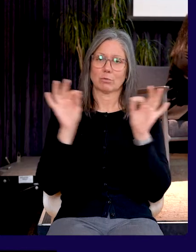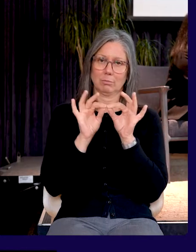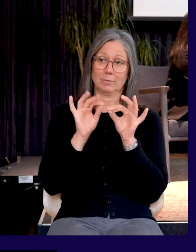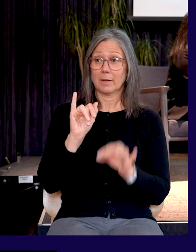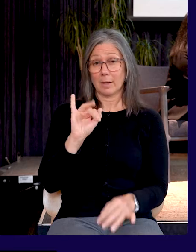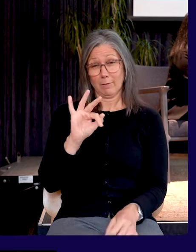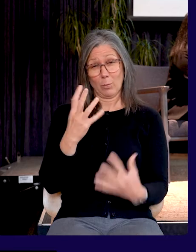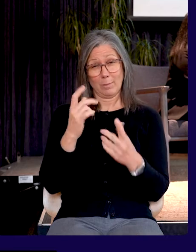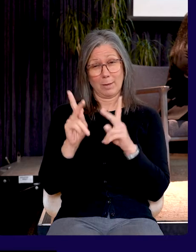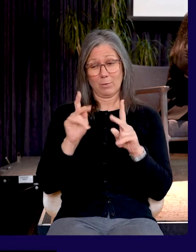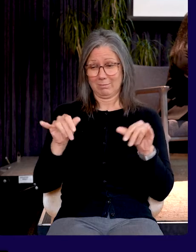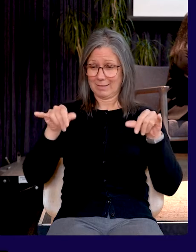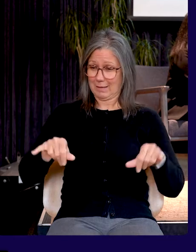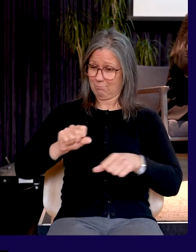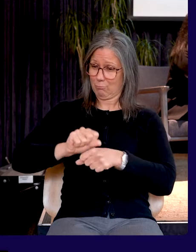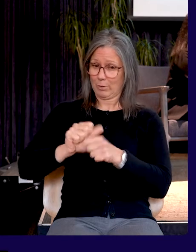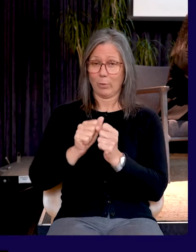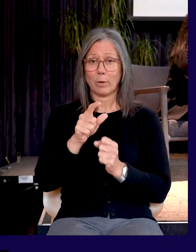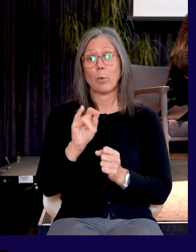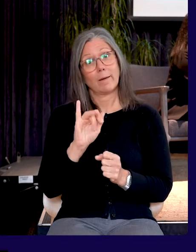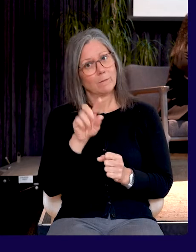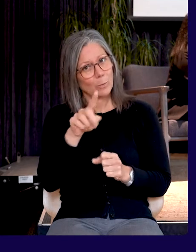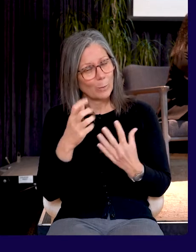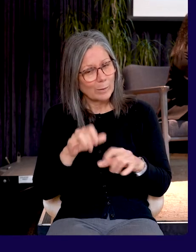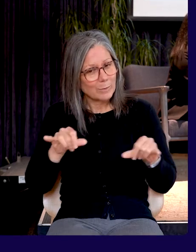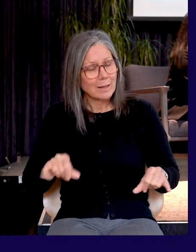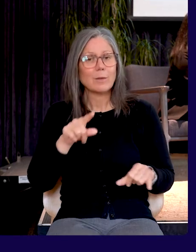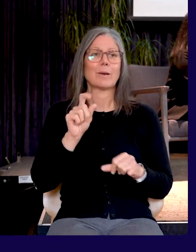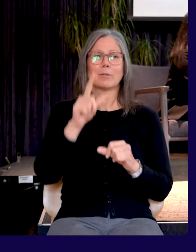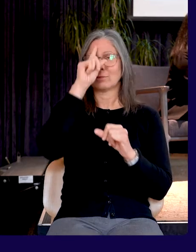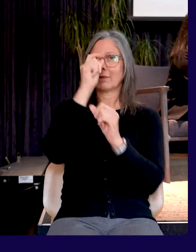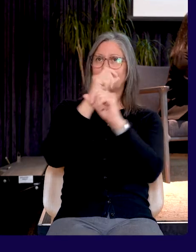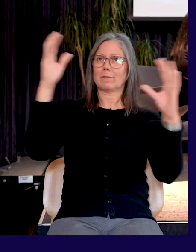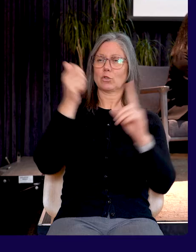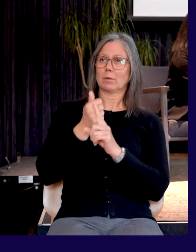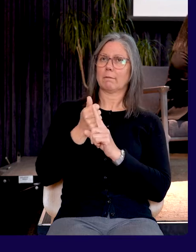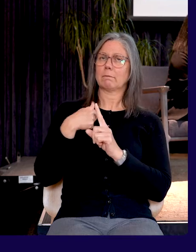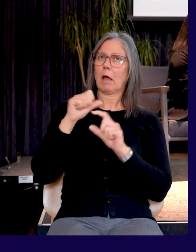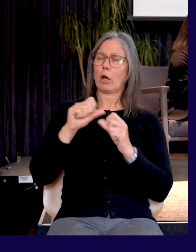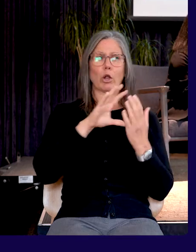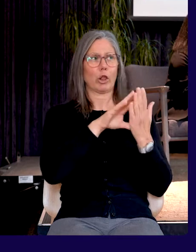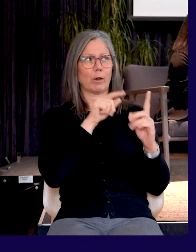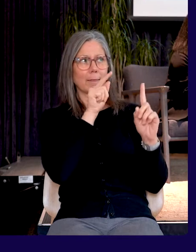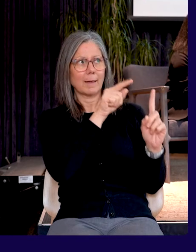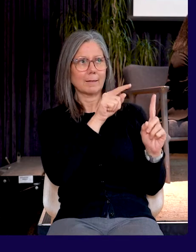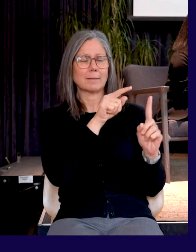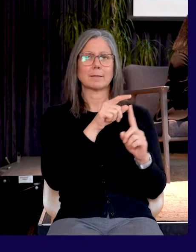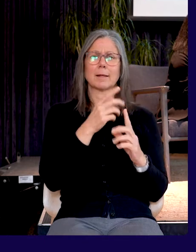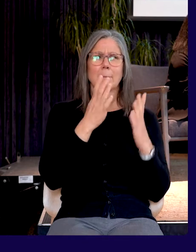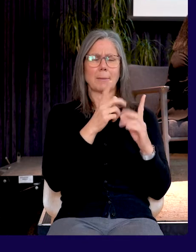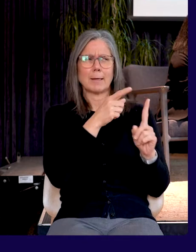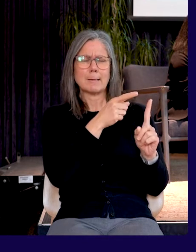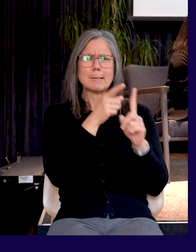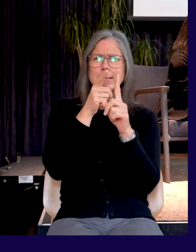you want people to stay with your organization, or if you want to stay with the organization, you have to be able to see, you know what, I could learn this. Maybe this is the fork in the road,